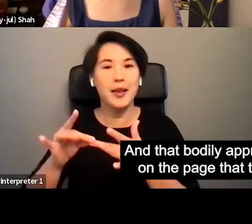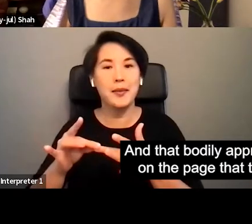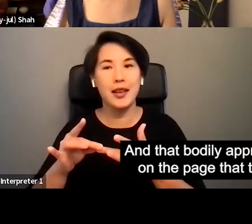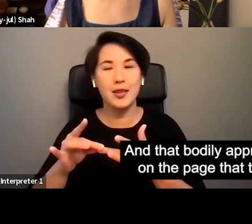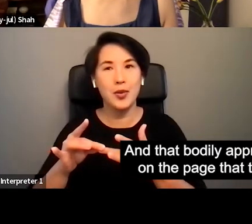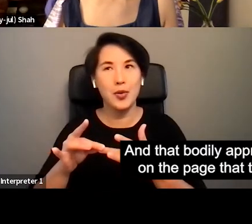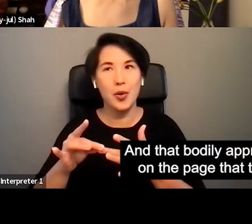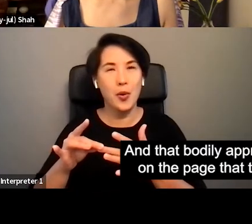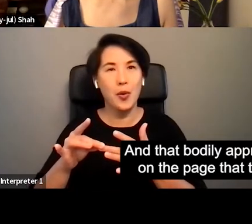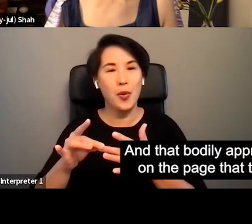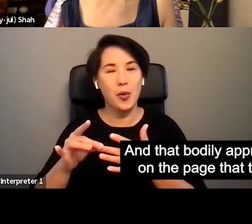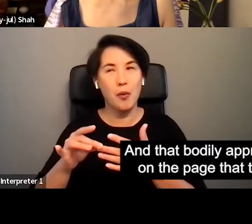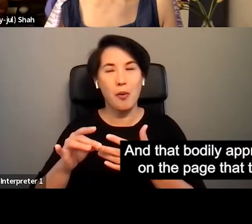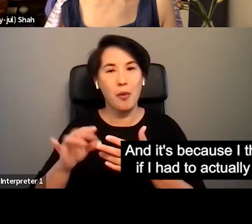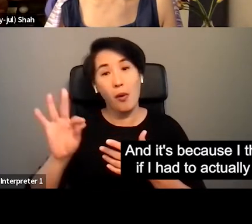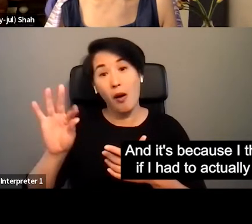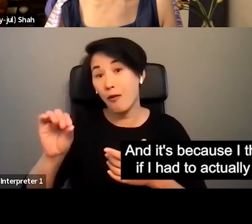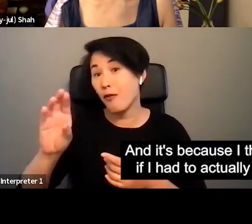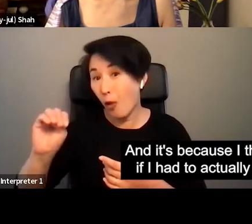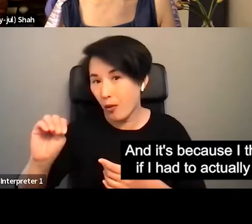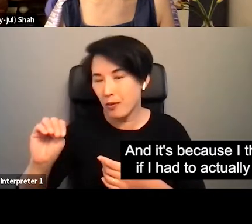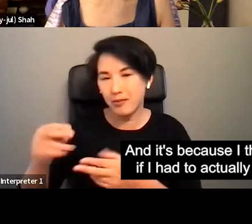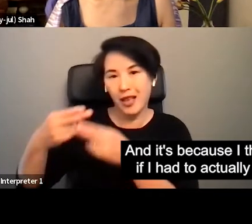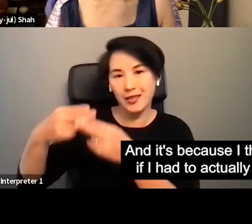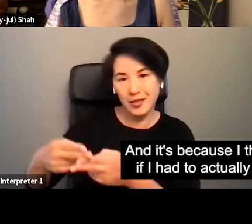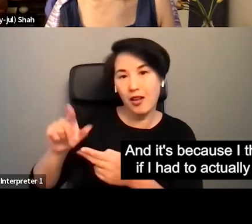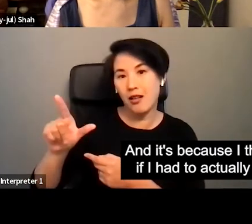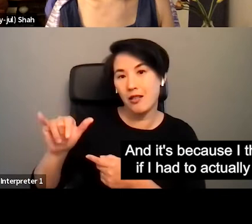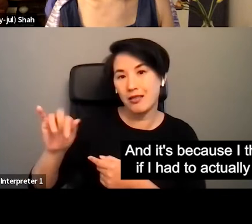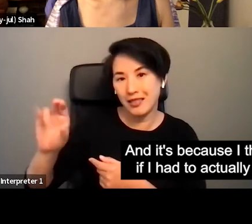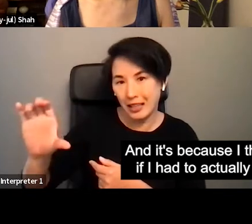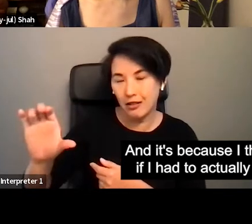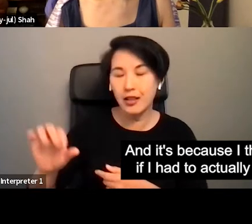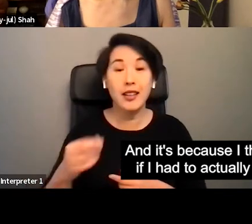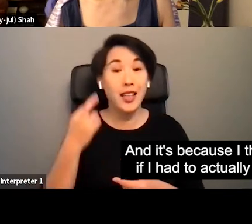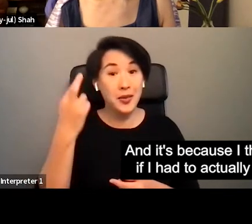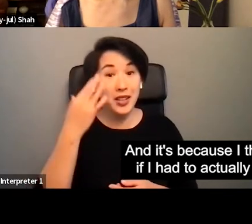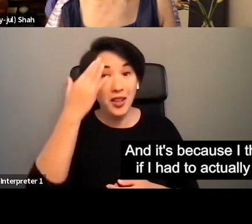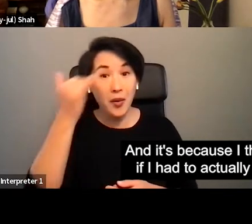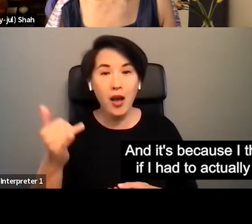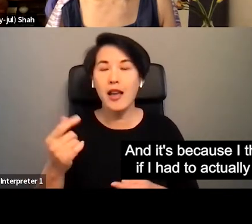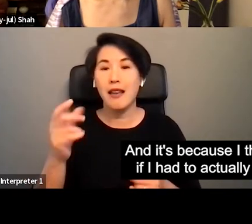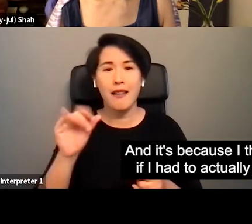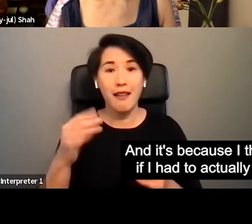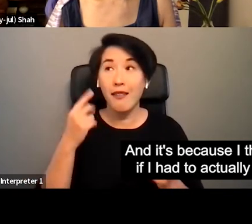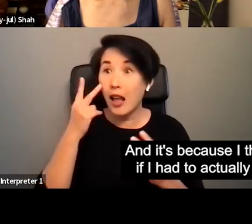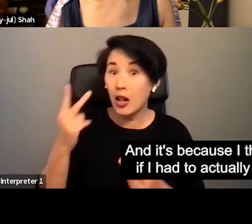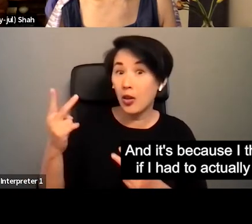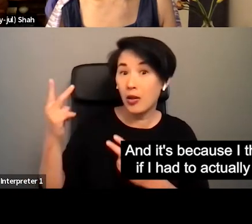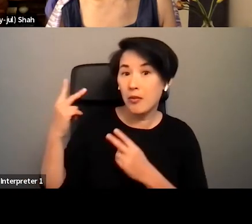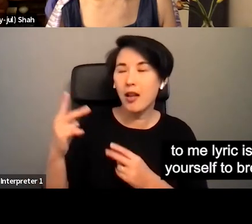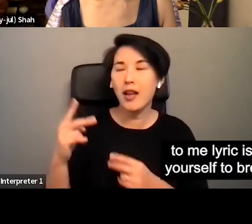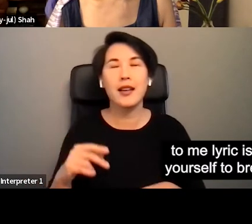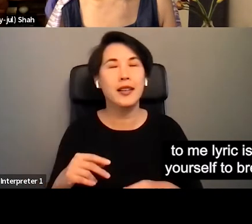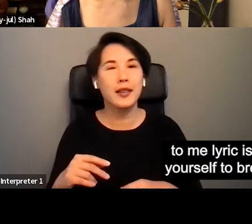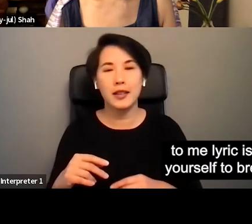on the page that then was called lyric. And it's because I think now looking back, if I had to actually put a definition on